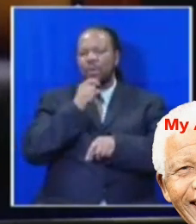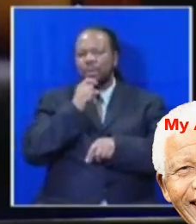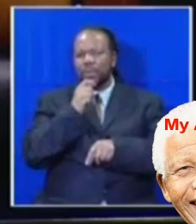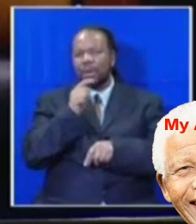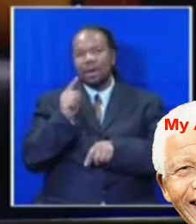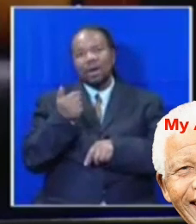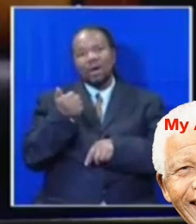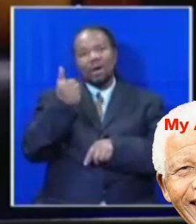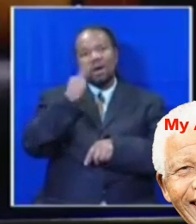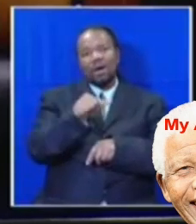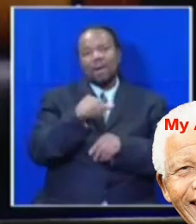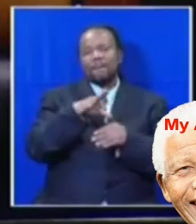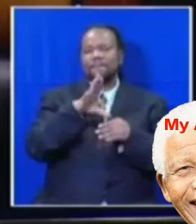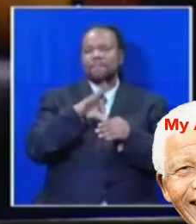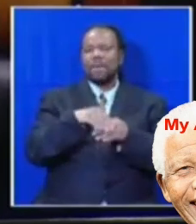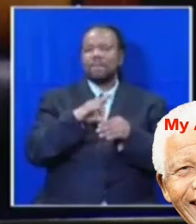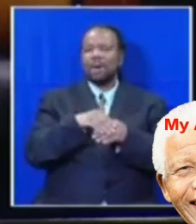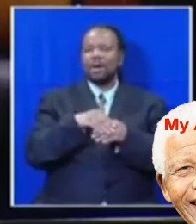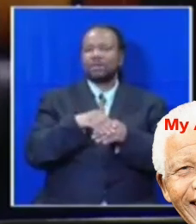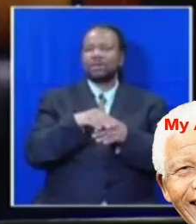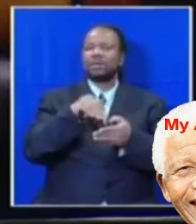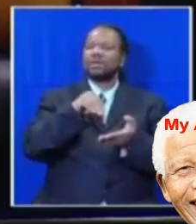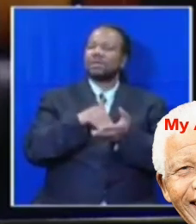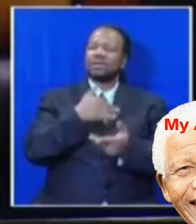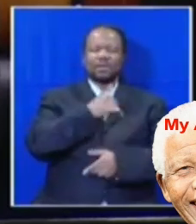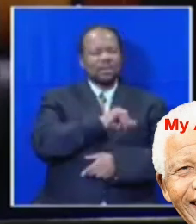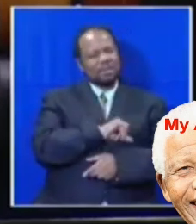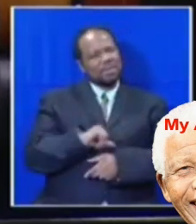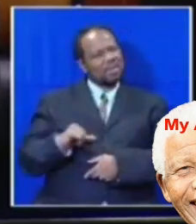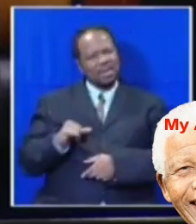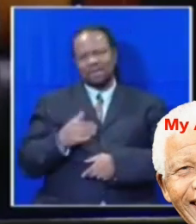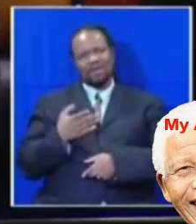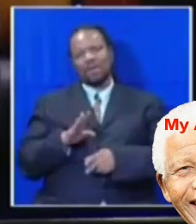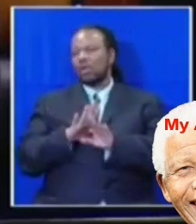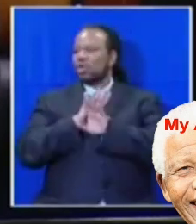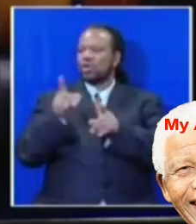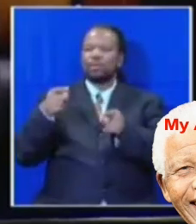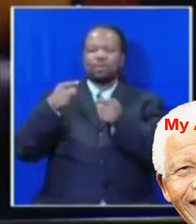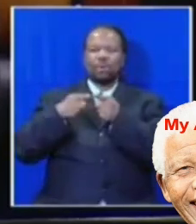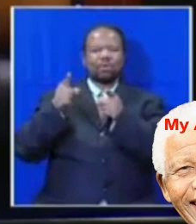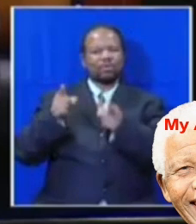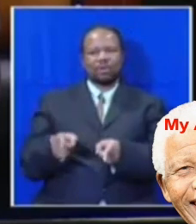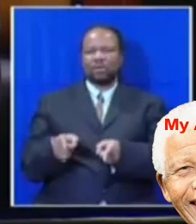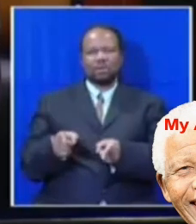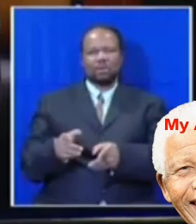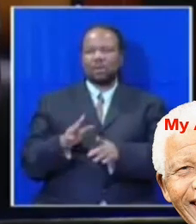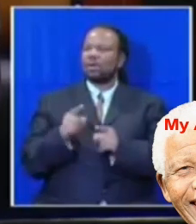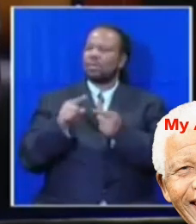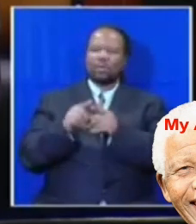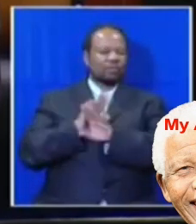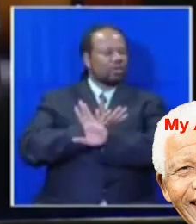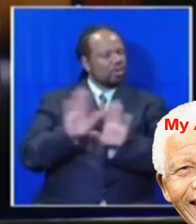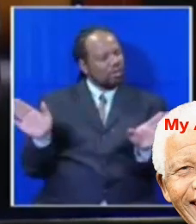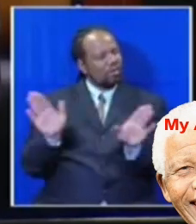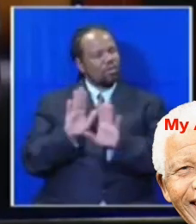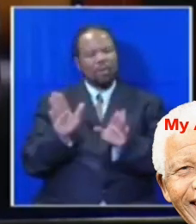side who take a podium, they behave Honourable as if they're member, drunk. it's not a point of And I order. think we need to Will you bring a take your seat, breathalyzer honourable